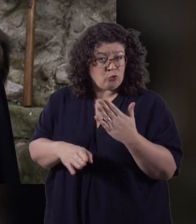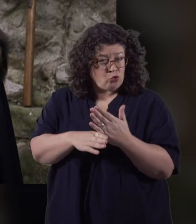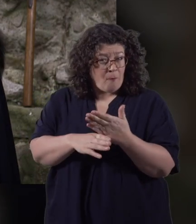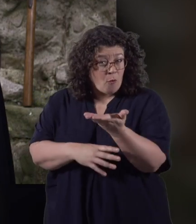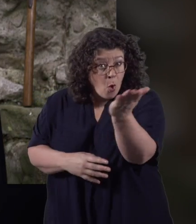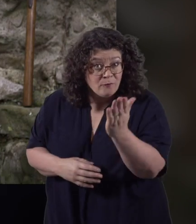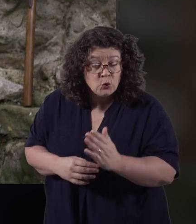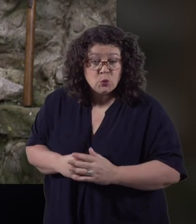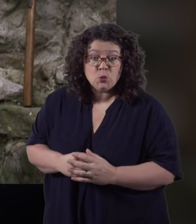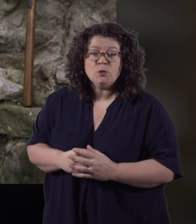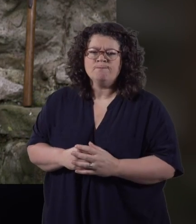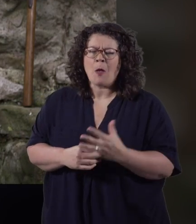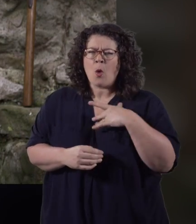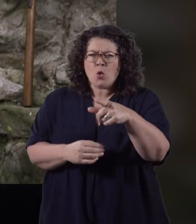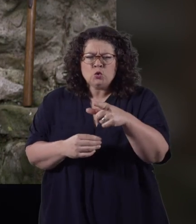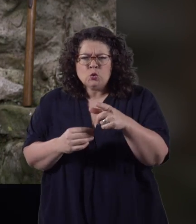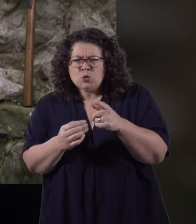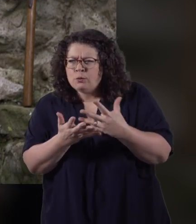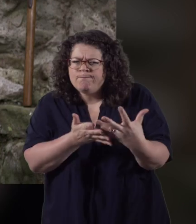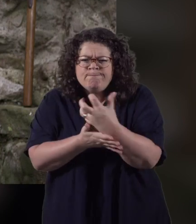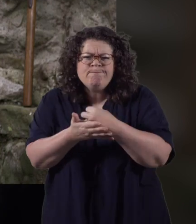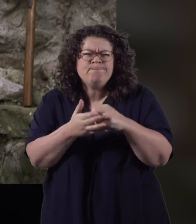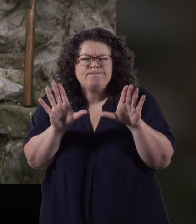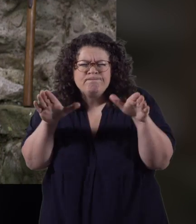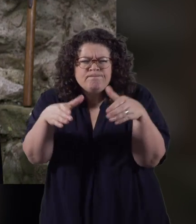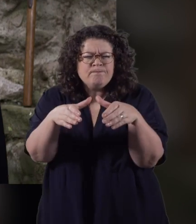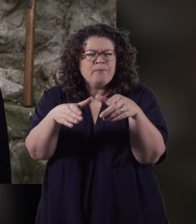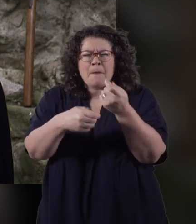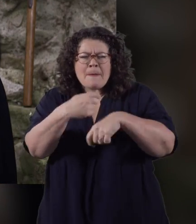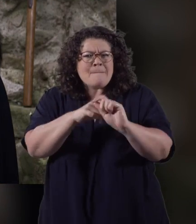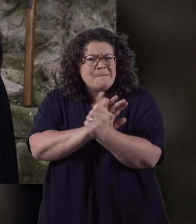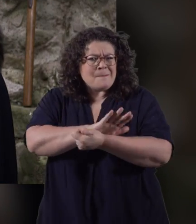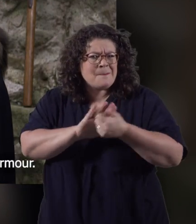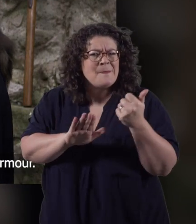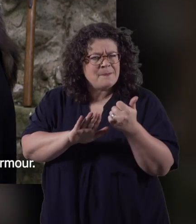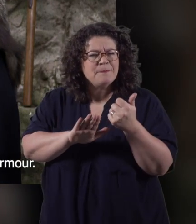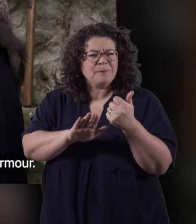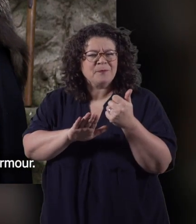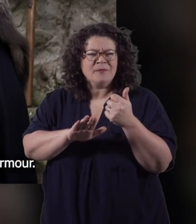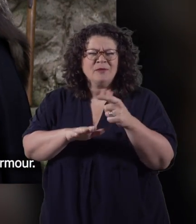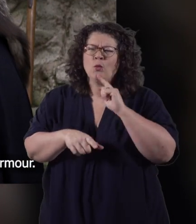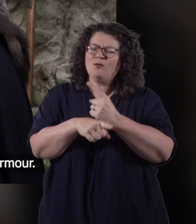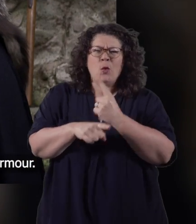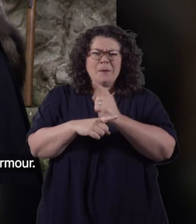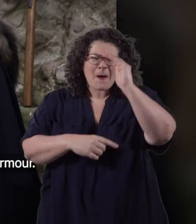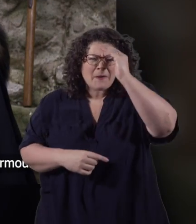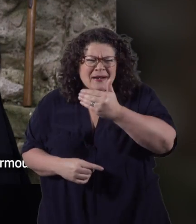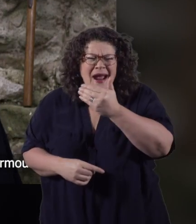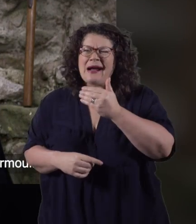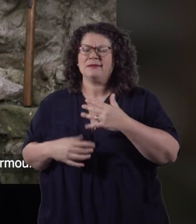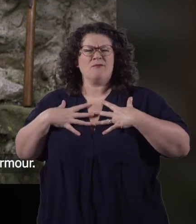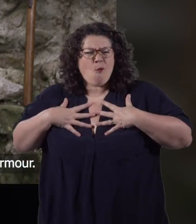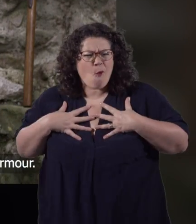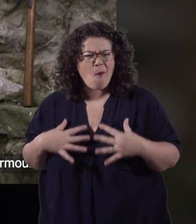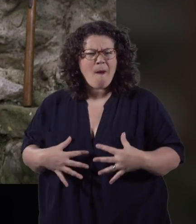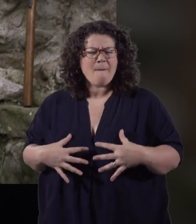a job for all of you. I want you to gather together and become experts. You see, although we have talked about knights and